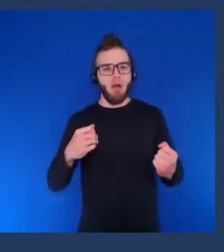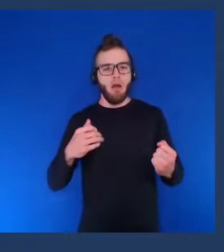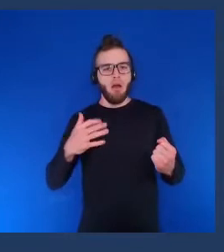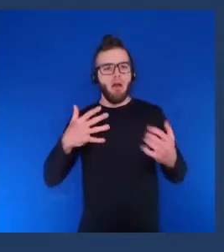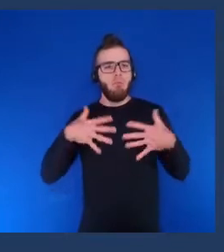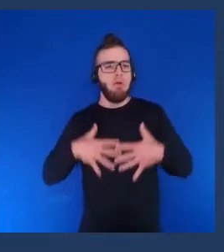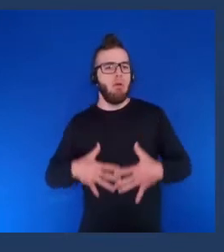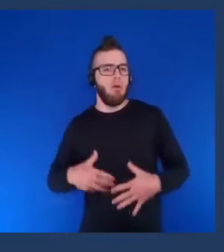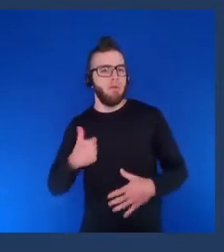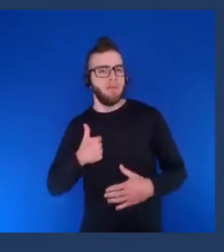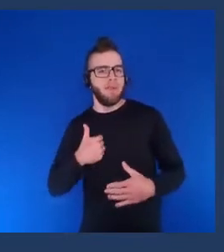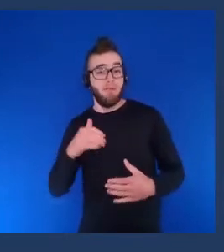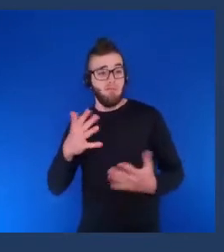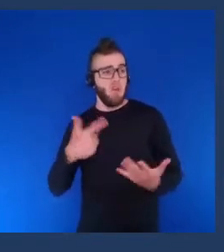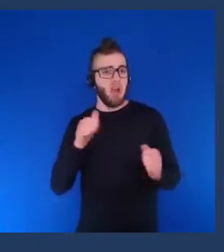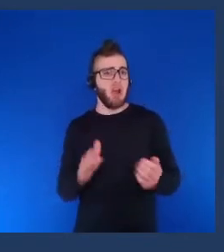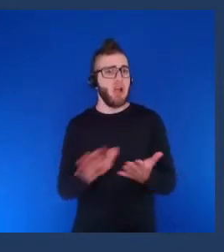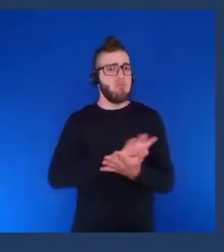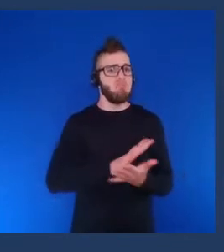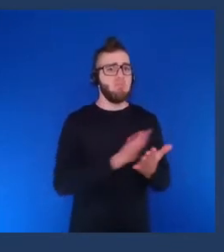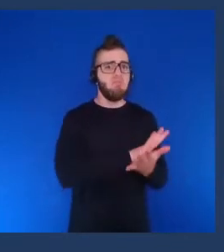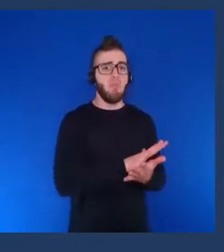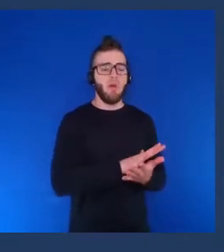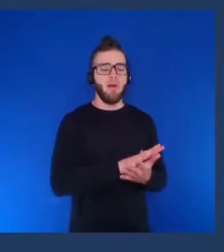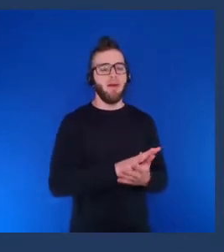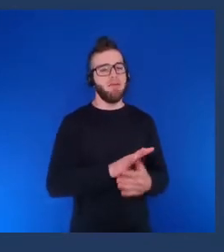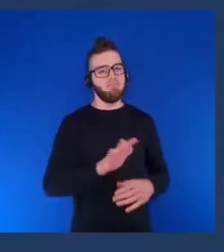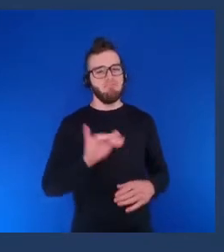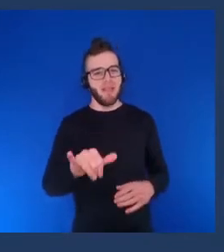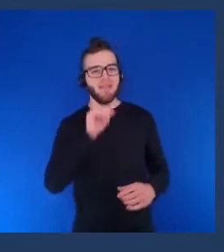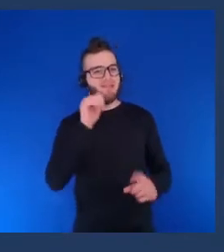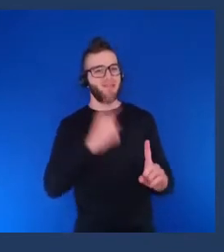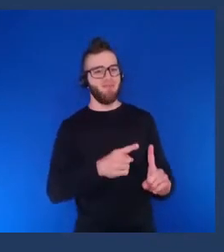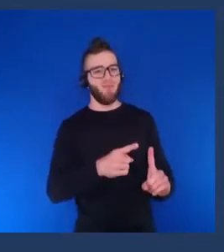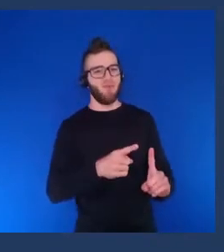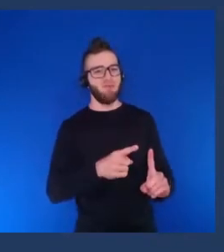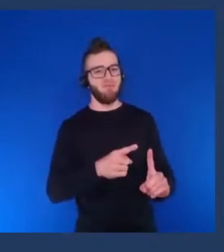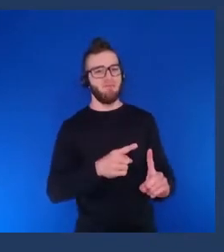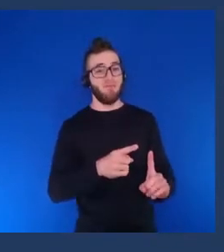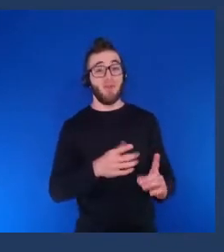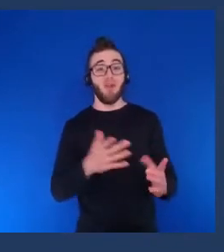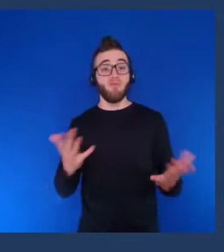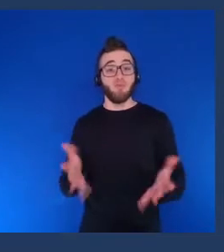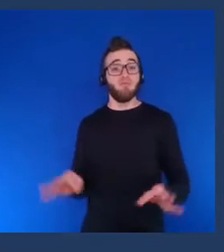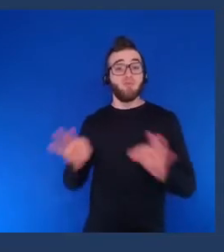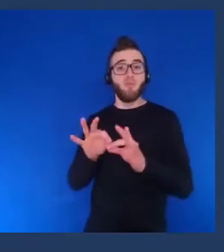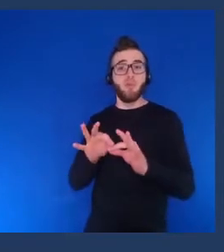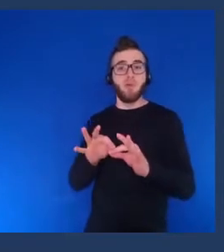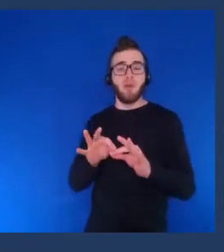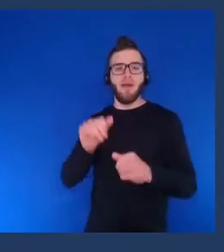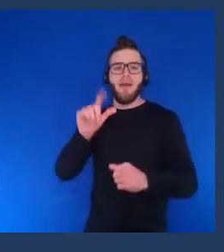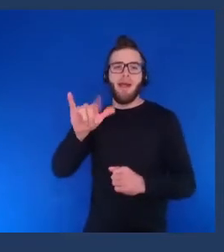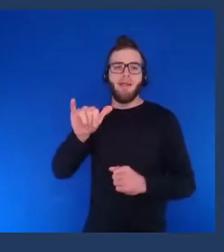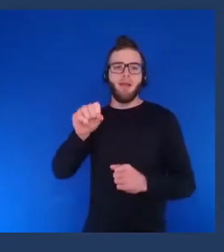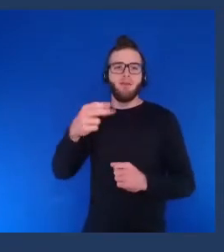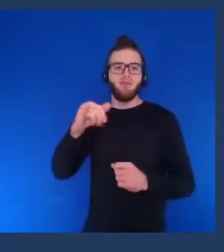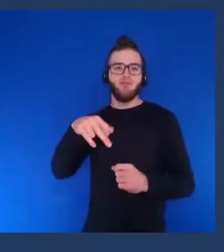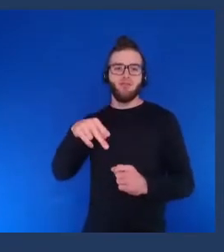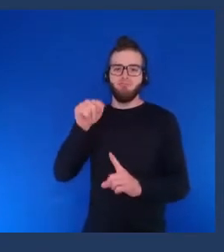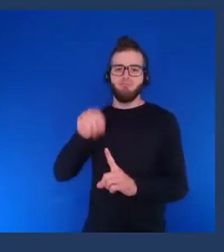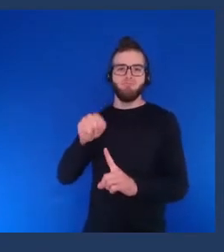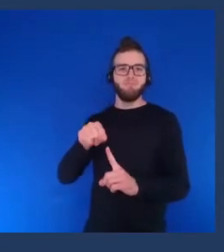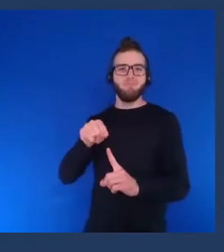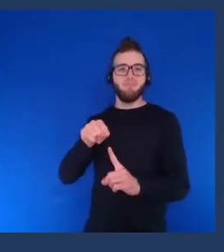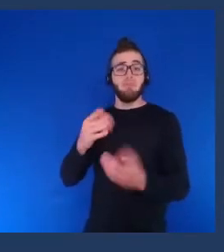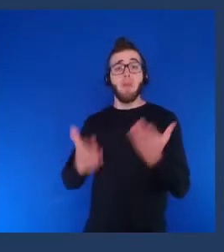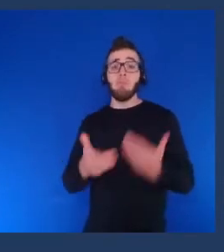point, is that the power of allyship and empathy is that you might not need help, but by telling your story to somebody